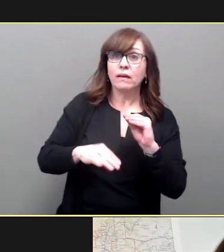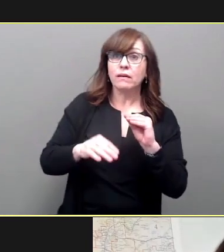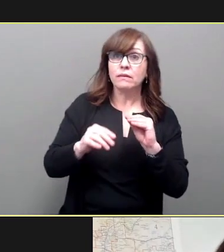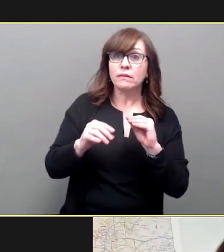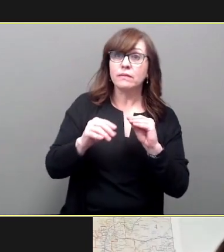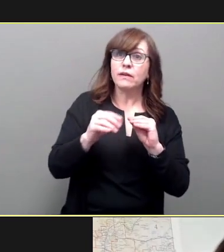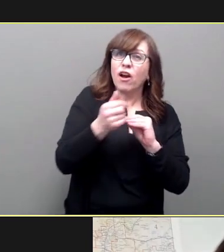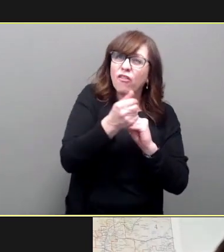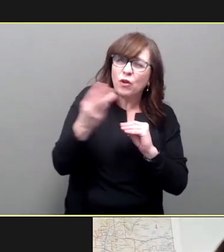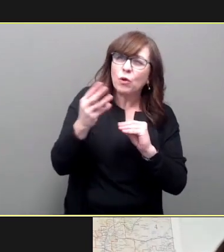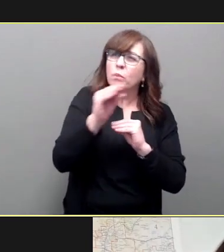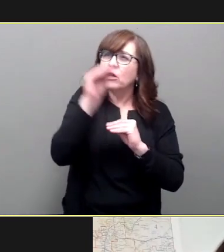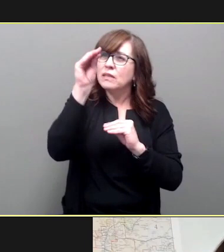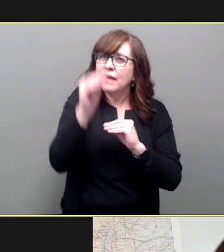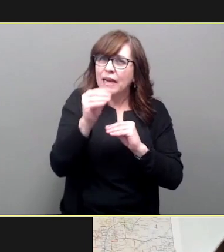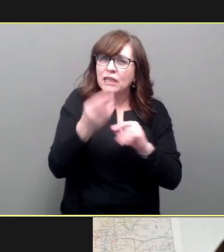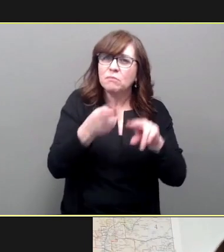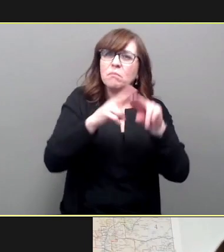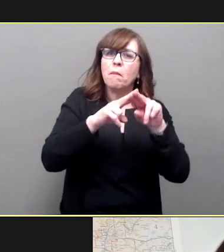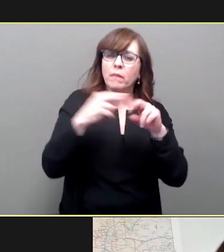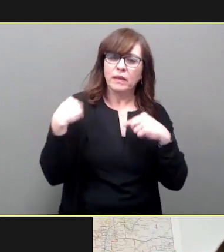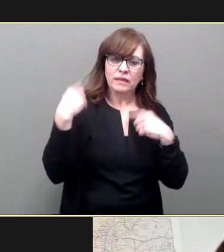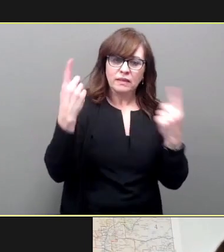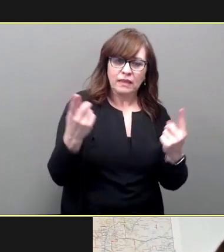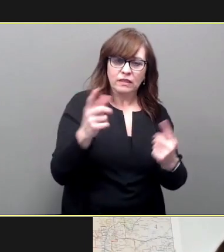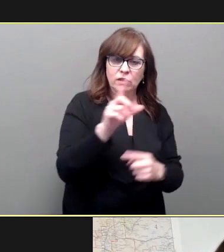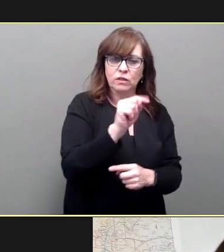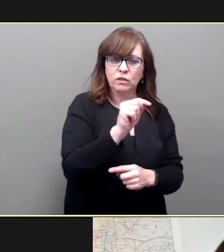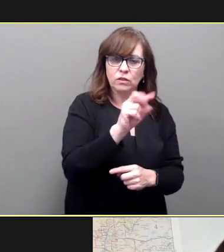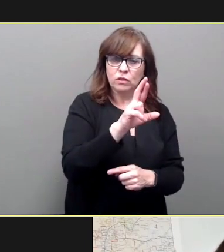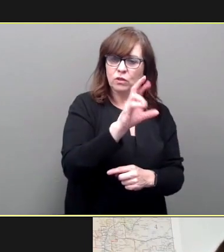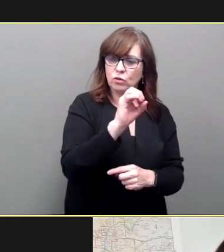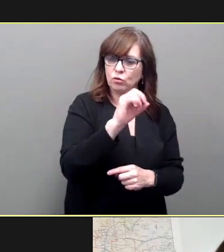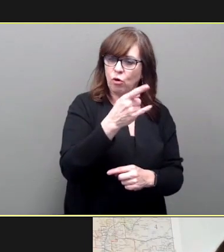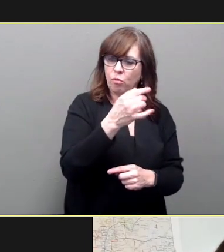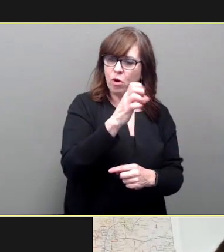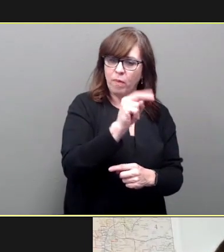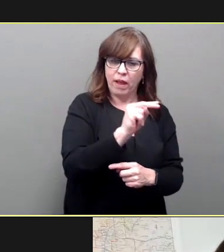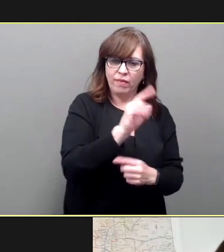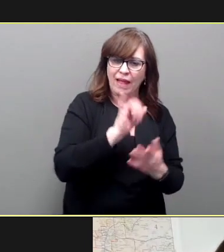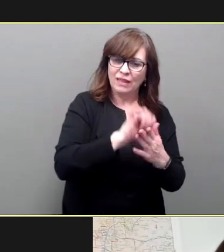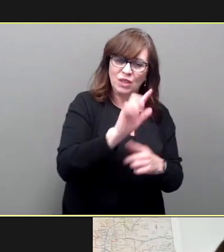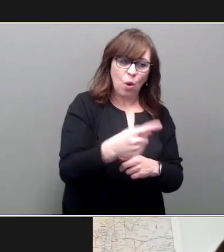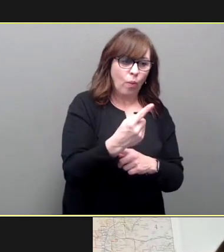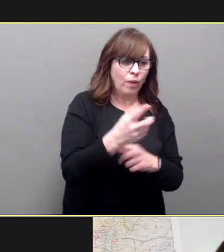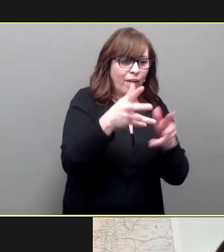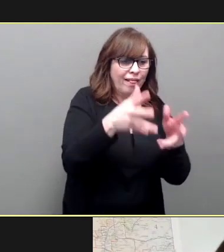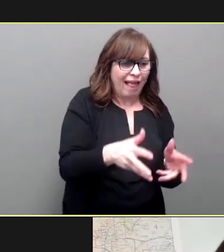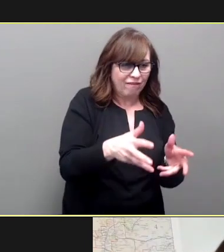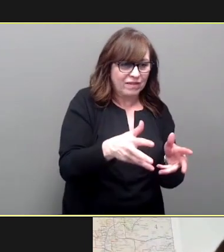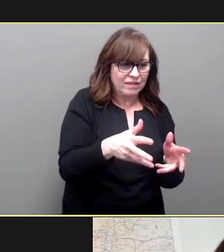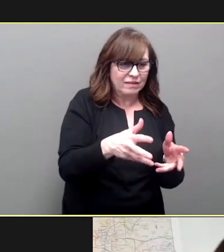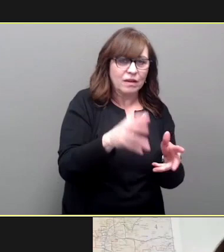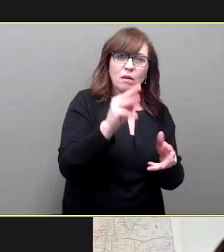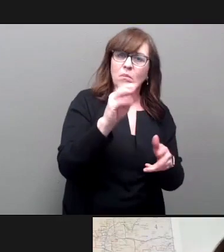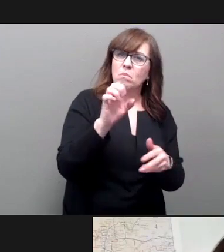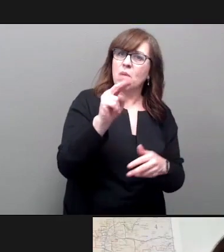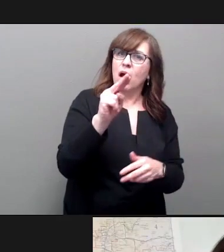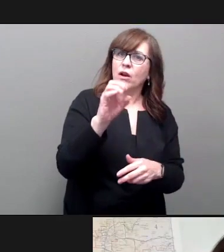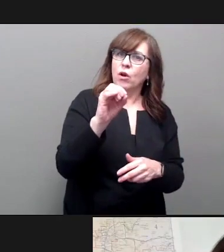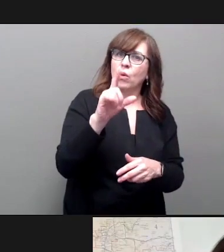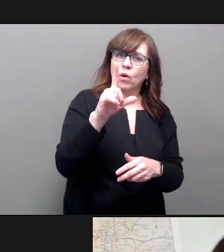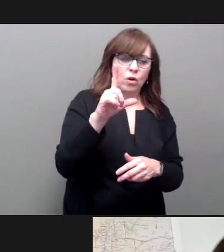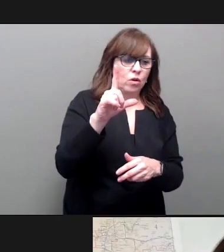percentage points than sotrovimab, which is the only remaining monoclonal antibody we can use right now in